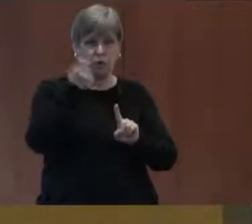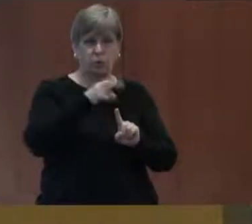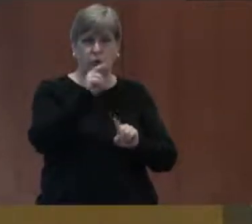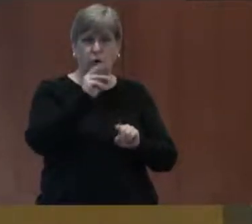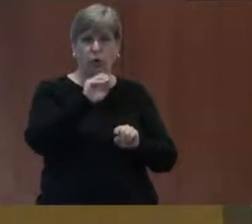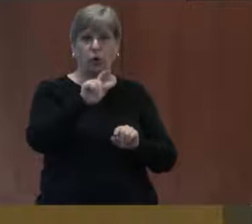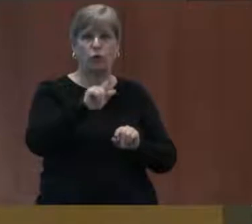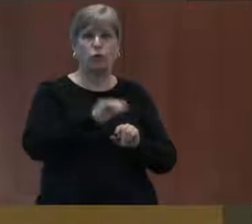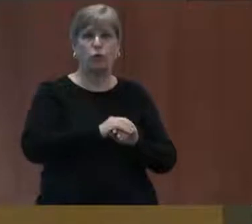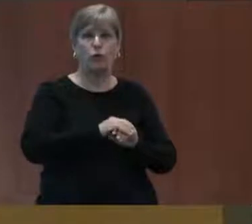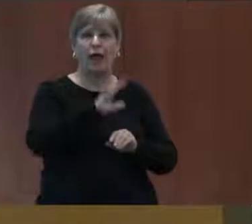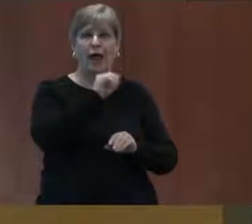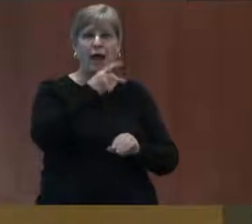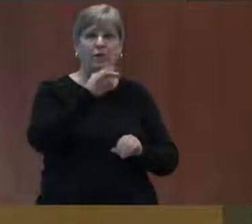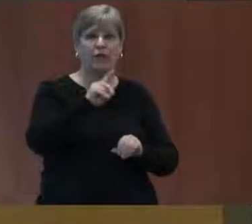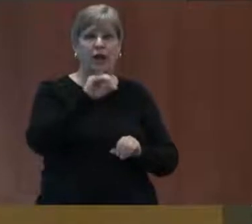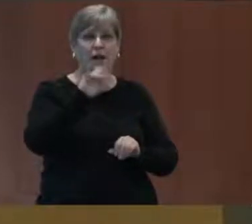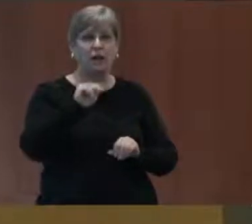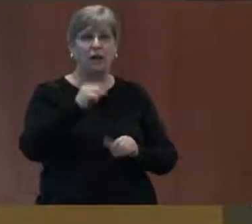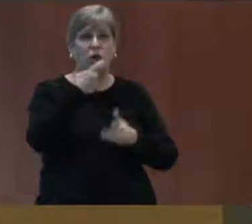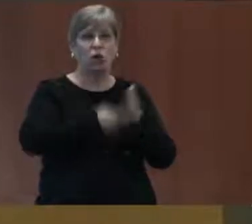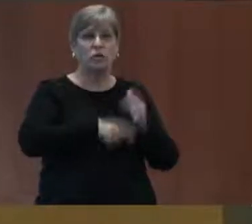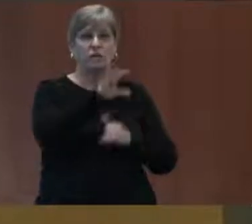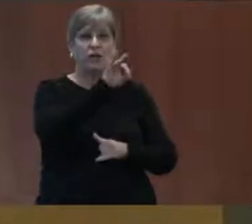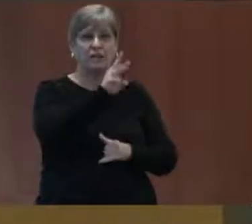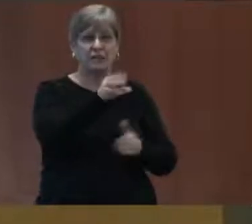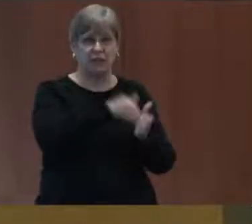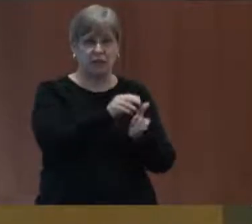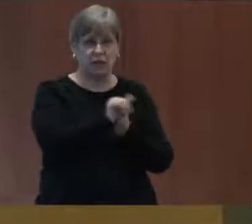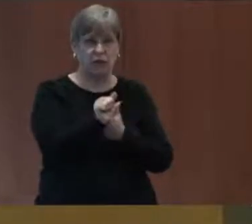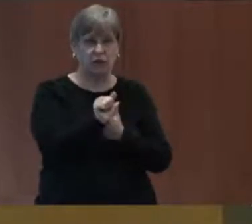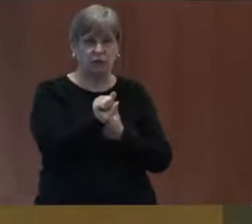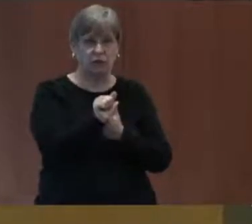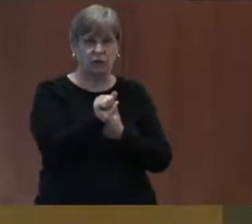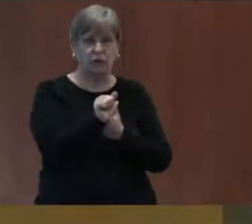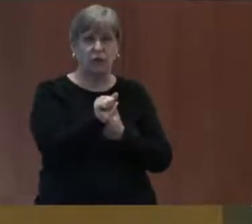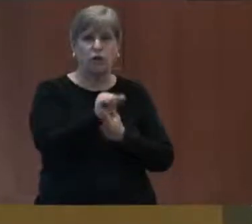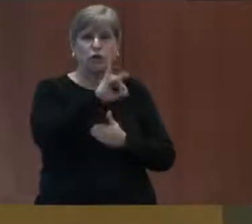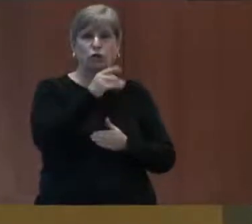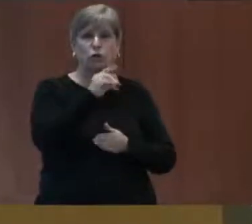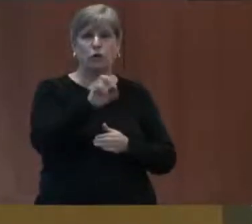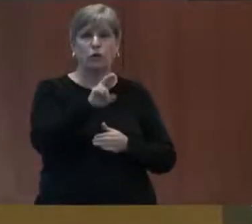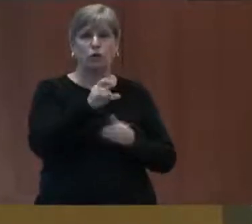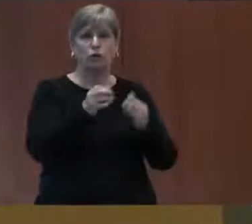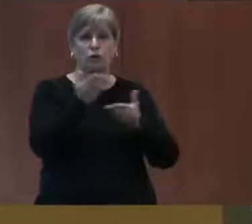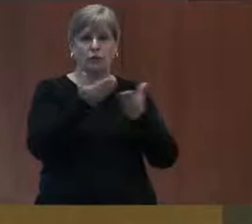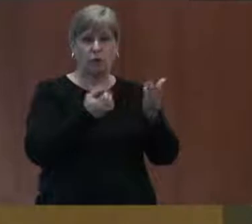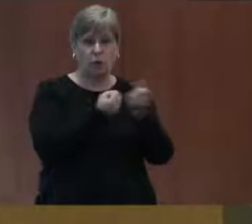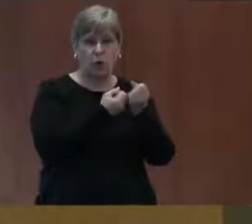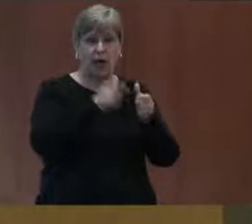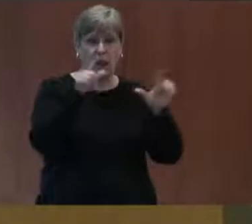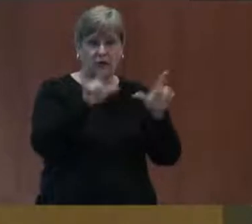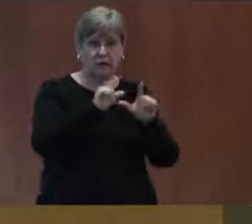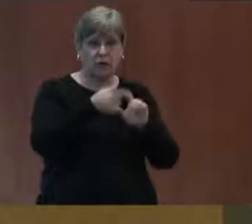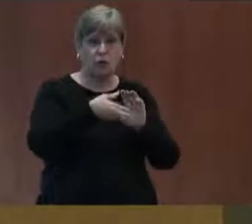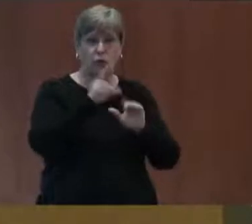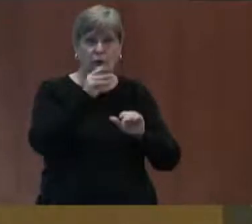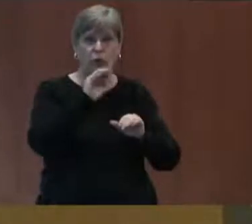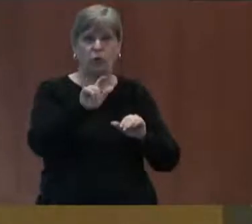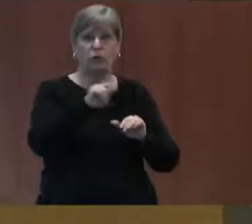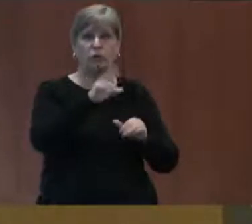to Amplified IT at a cost of $96,000. Juniper Service Support and Licensing renewal to